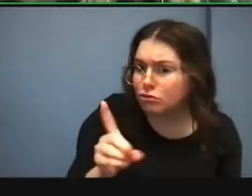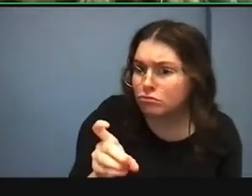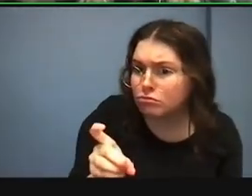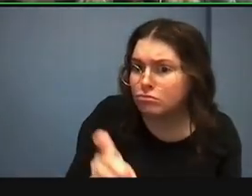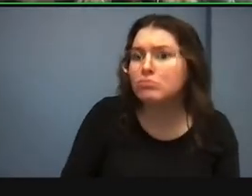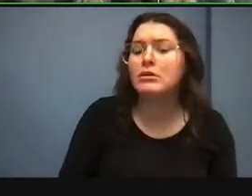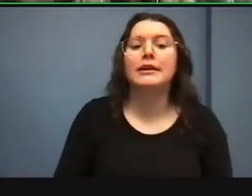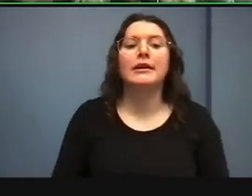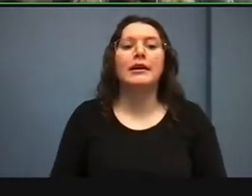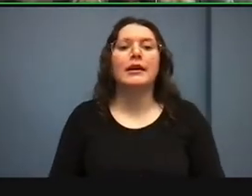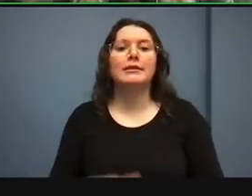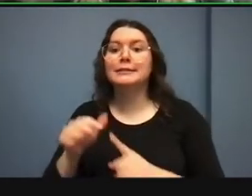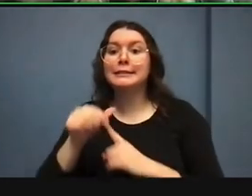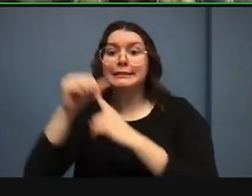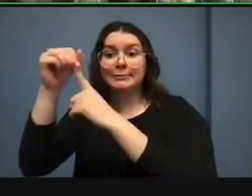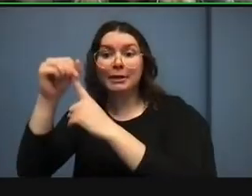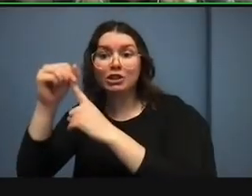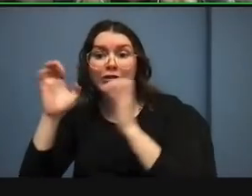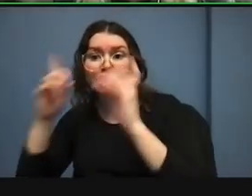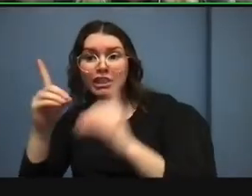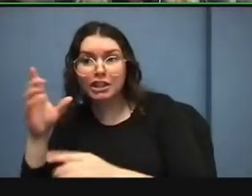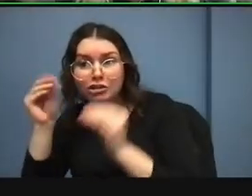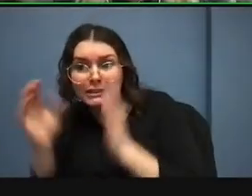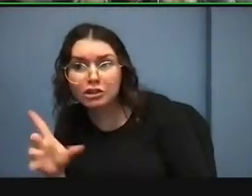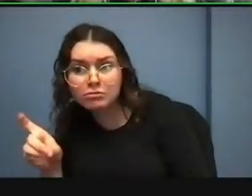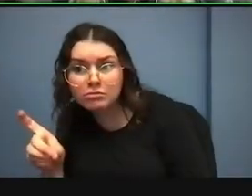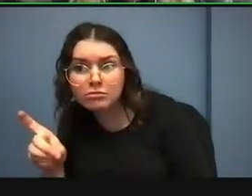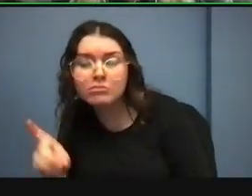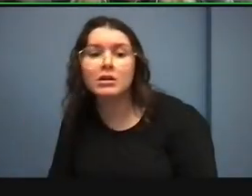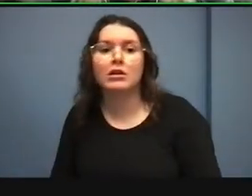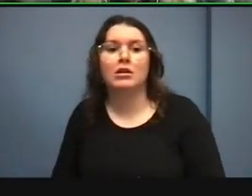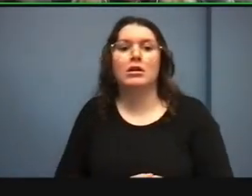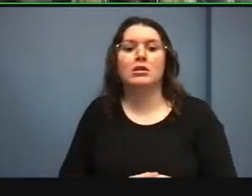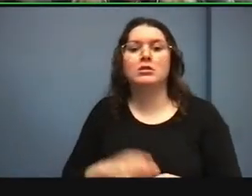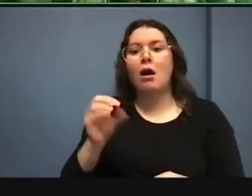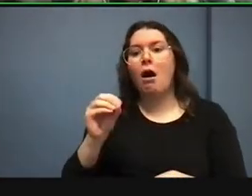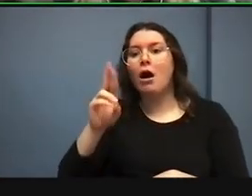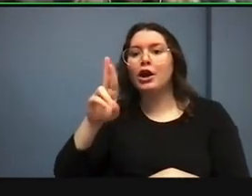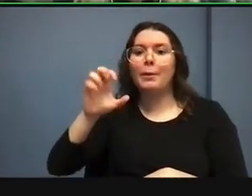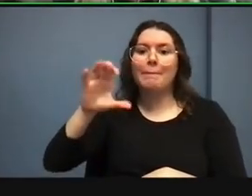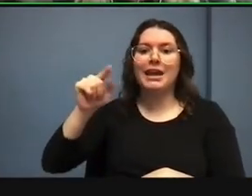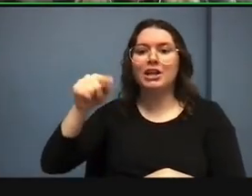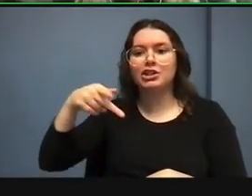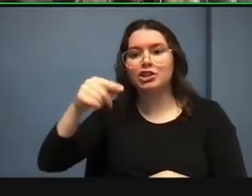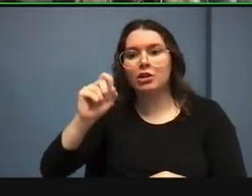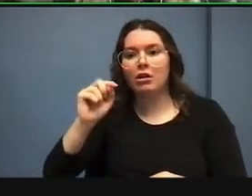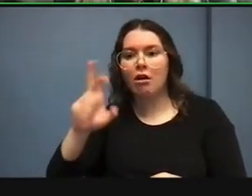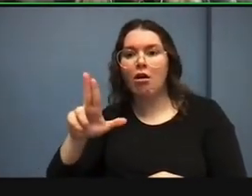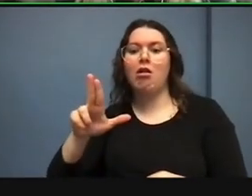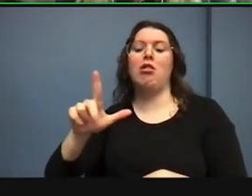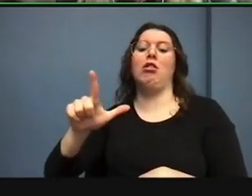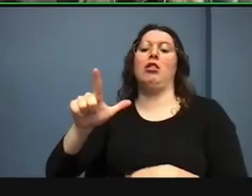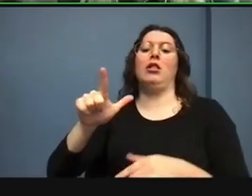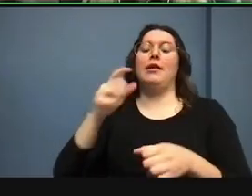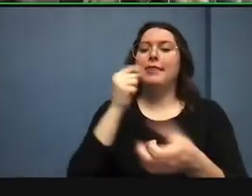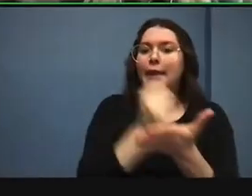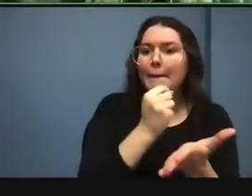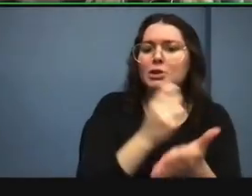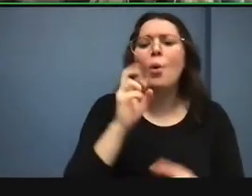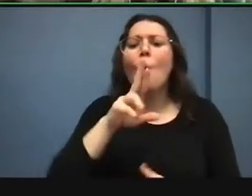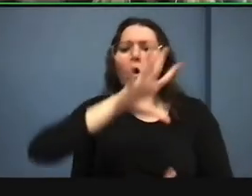Is it the special education teacher? Is it the occupational therapist? Is it a combination of multiple